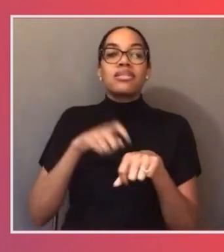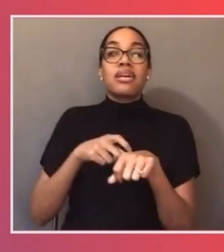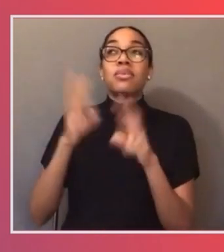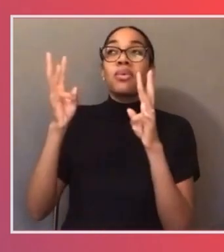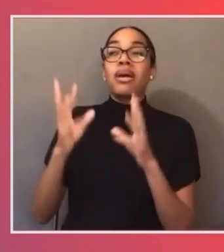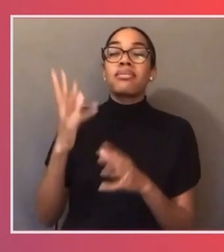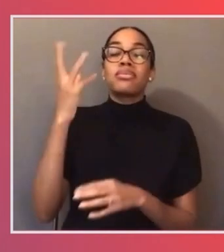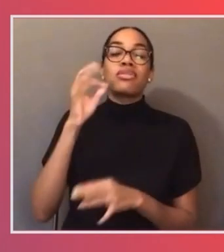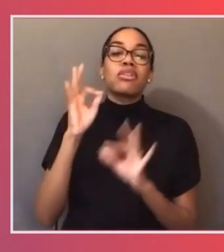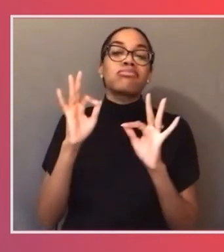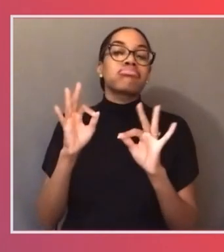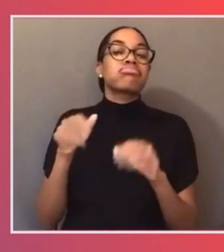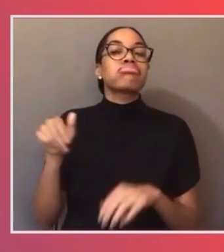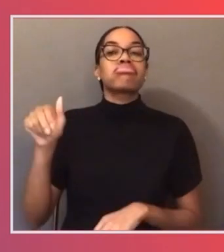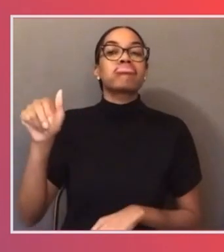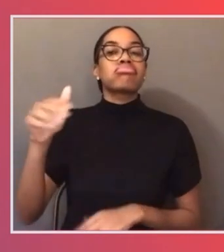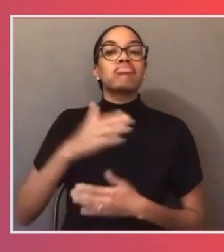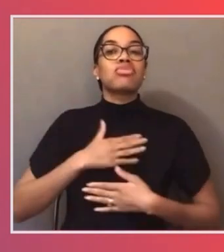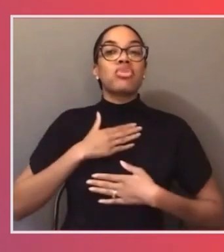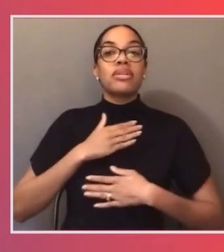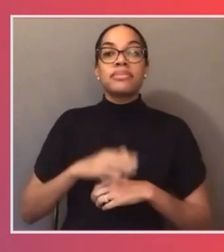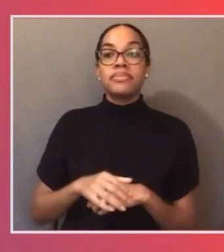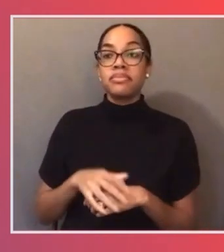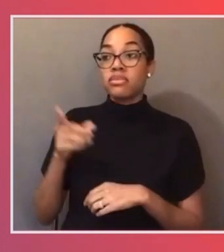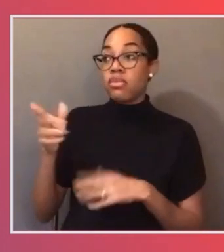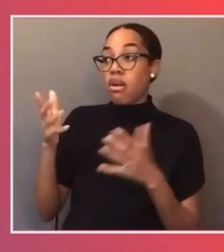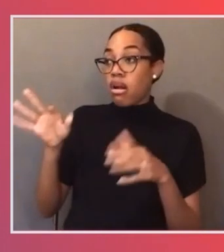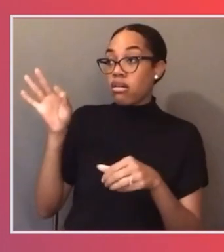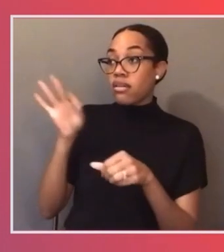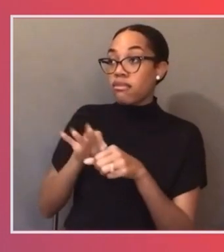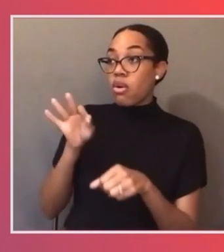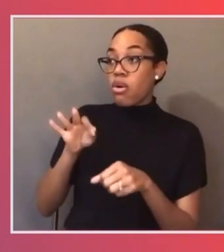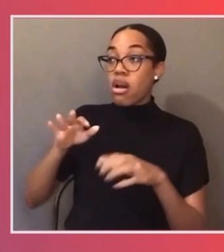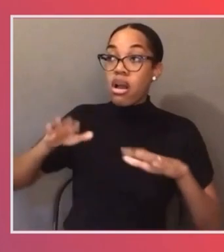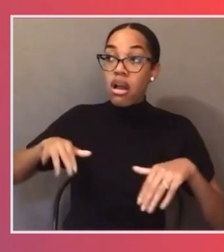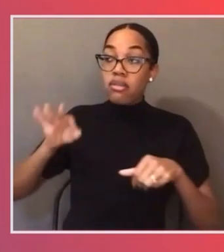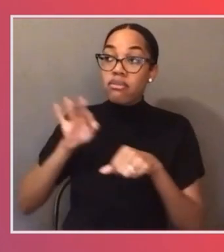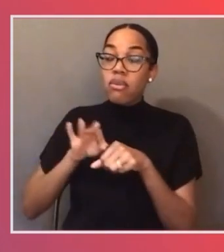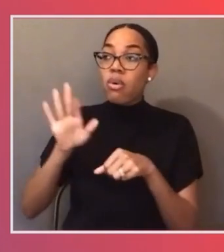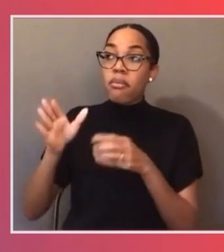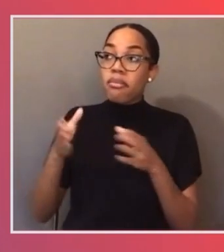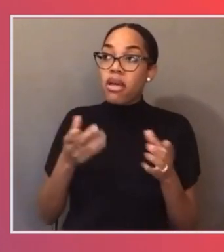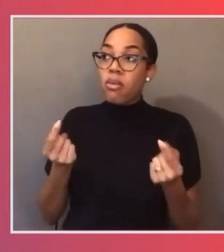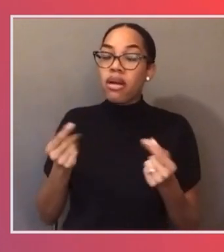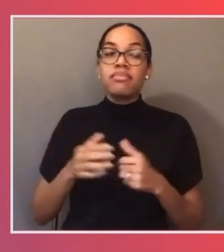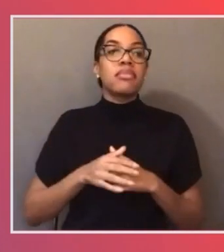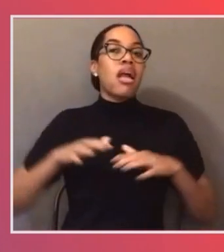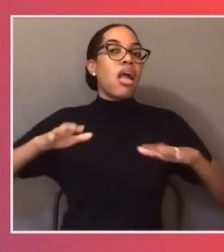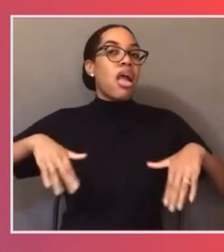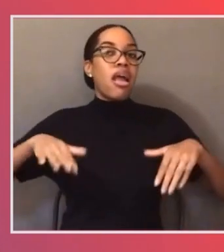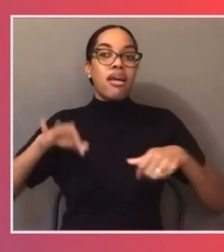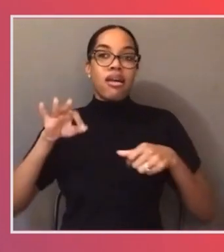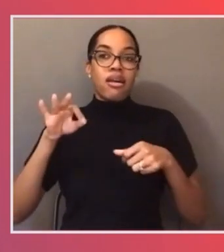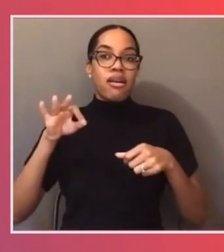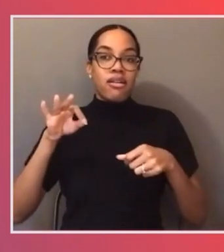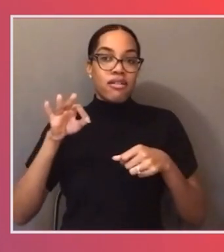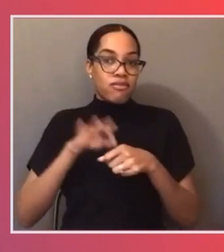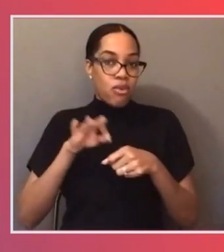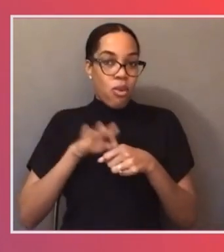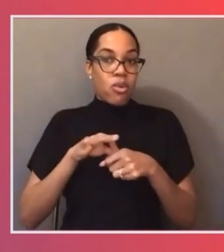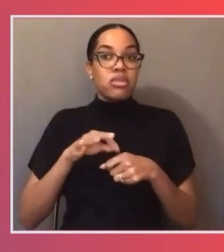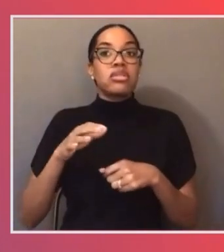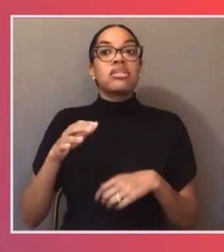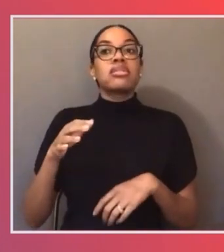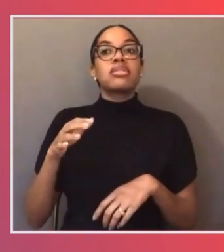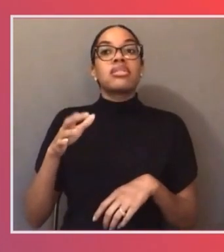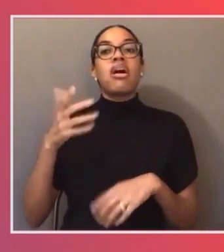your voting plan? I have not voted yet. I just dropped my thing in the mail last week, so any day now I'm sure my vote by mail thing